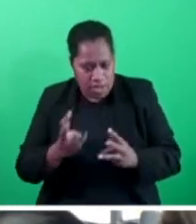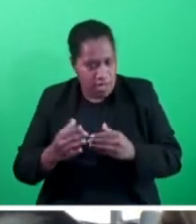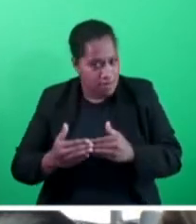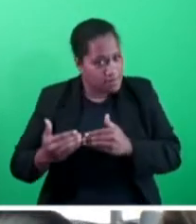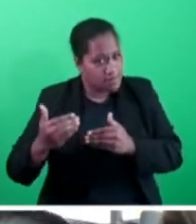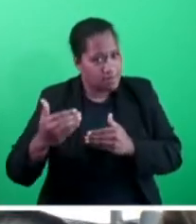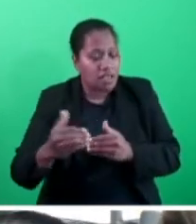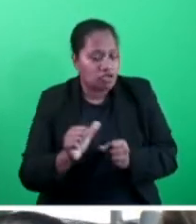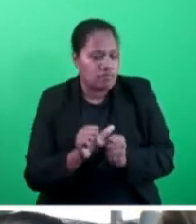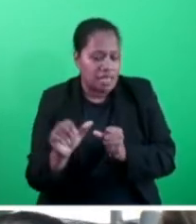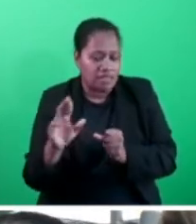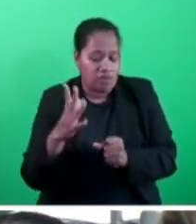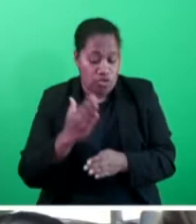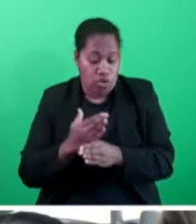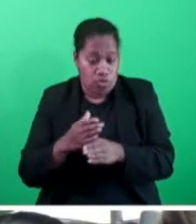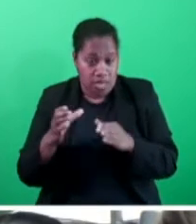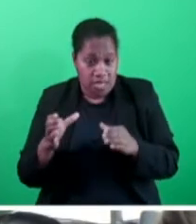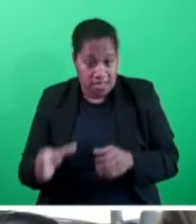and employers in Fiji.